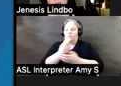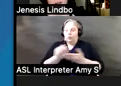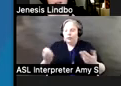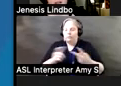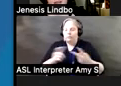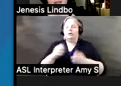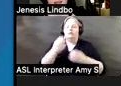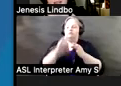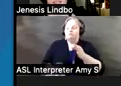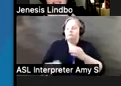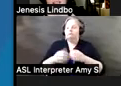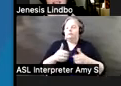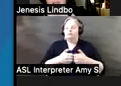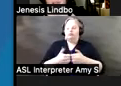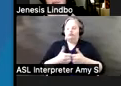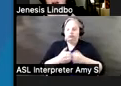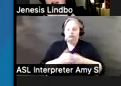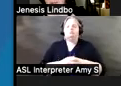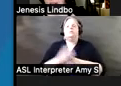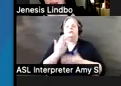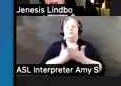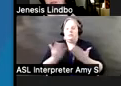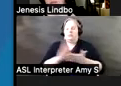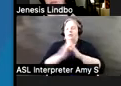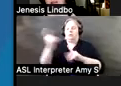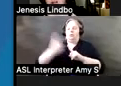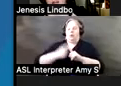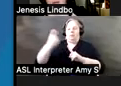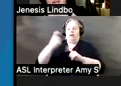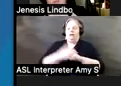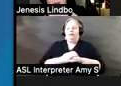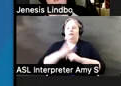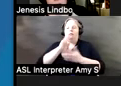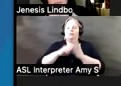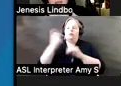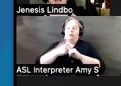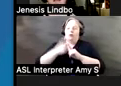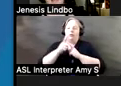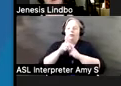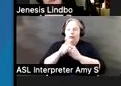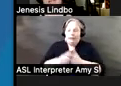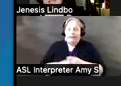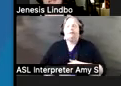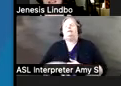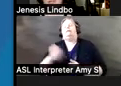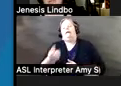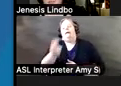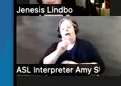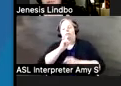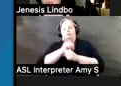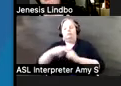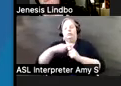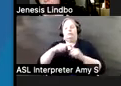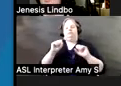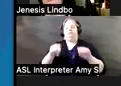controls. Can seeing some things be automatic? So turning on automatic running and the ability to save